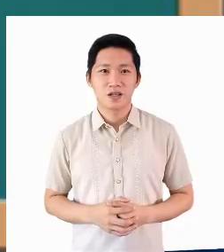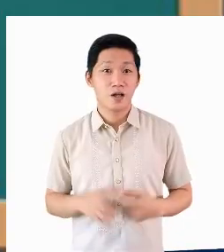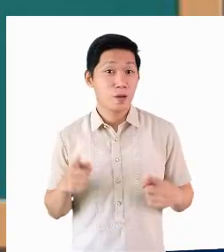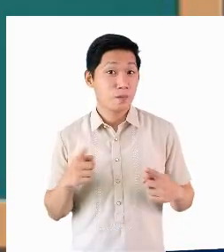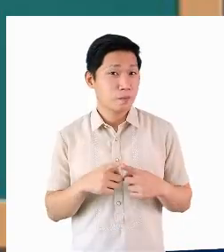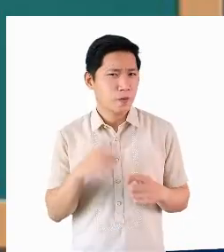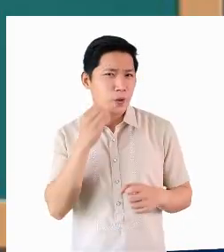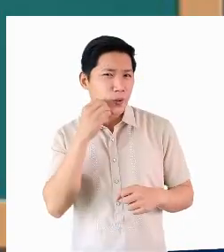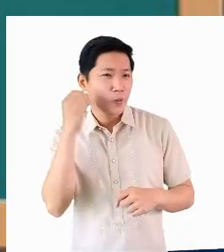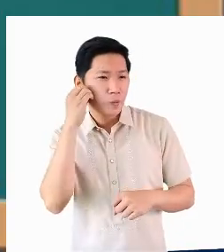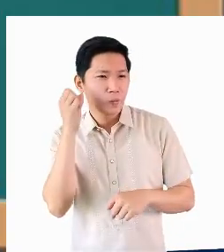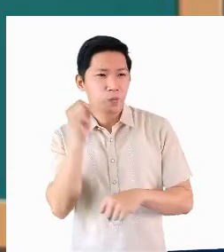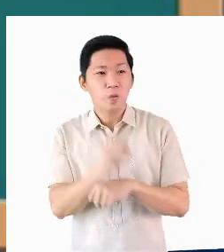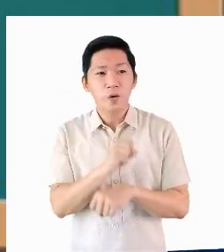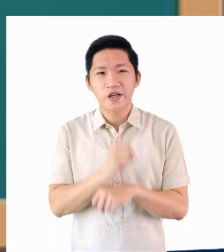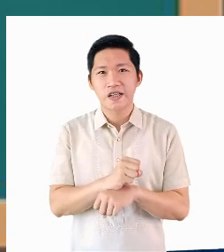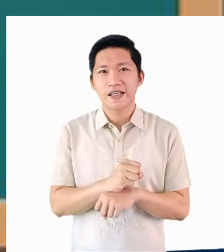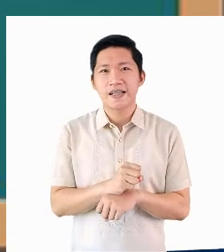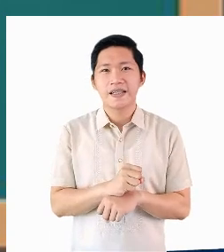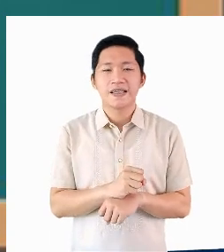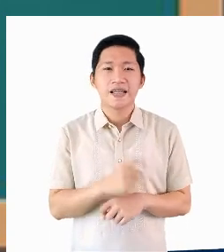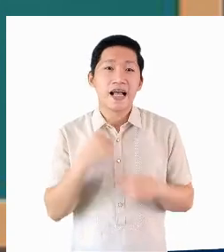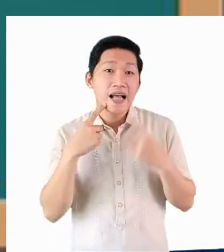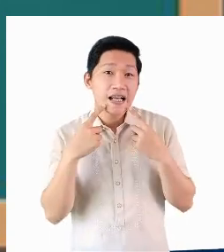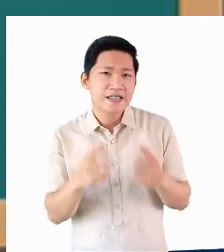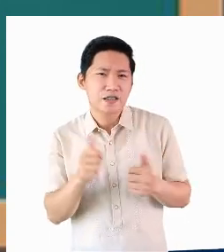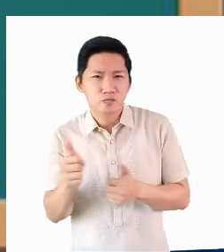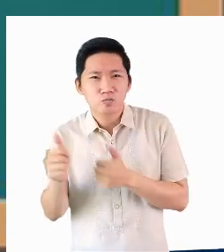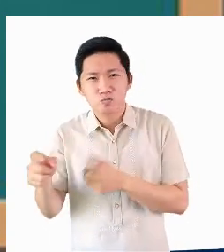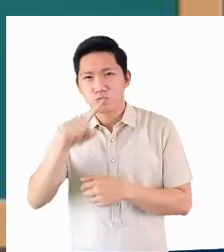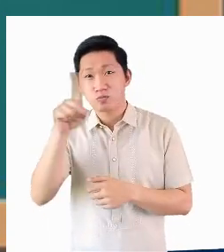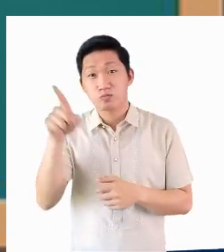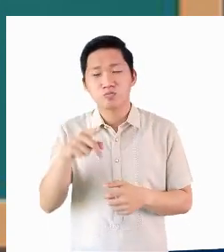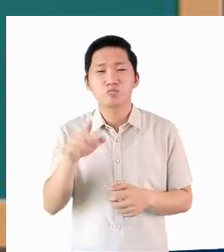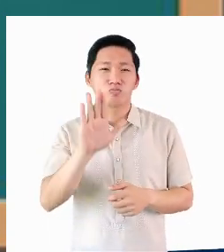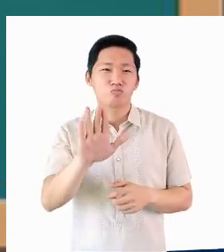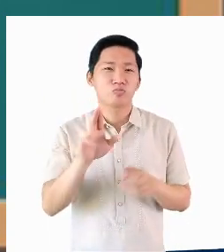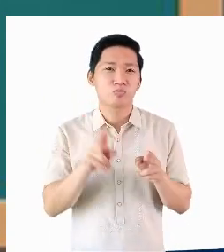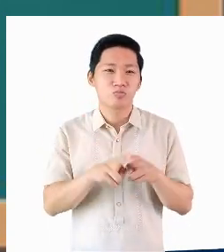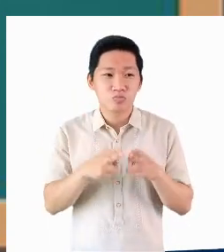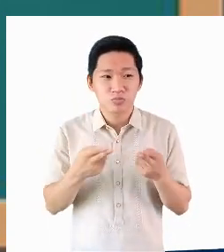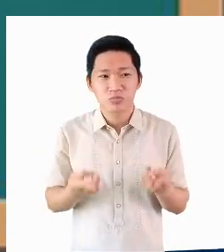For your assignment, answer the following questions in your notebook.